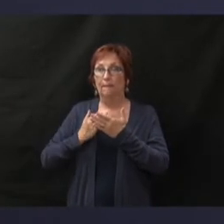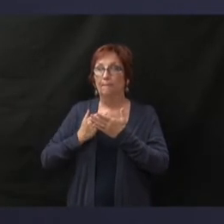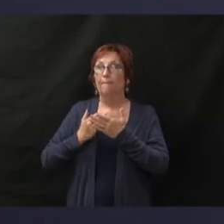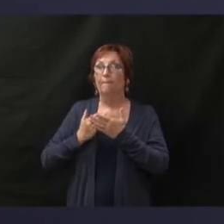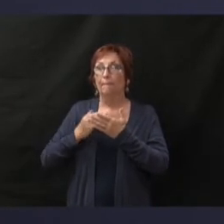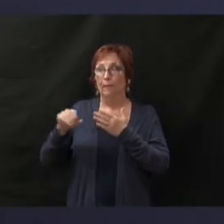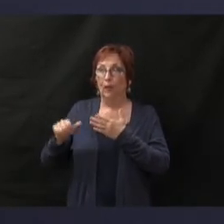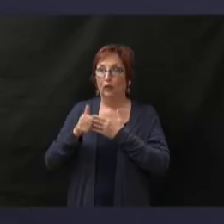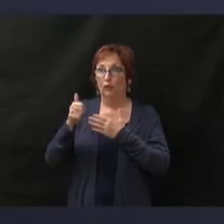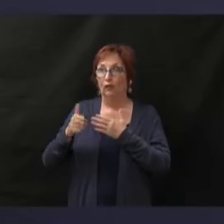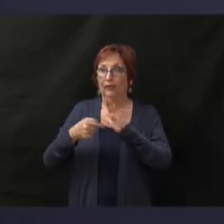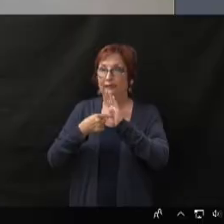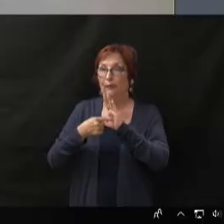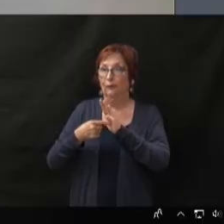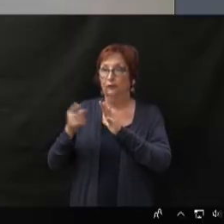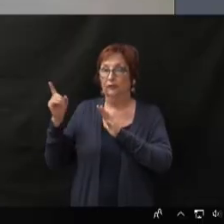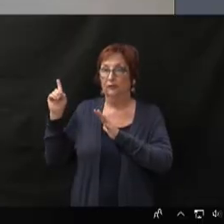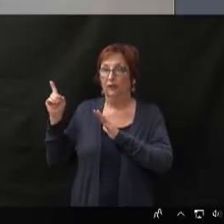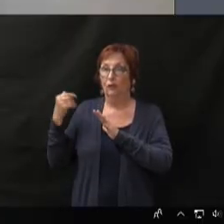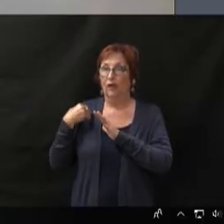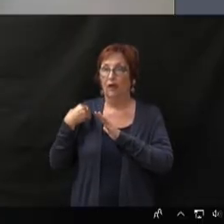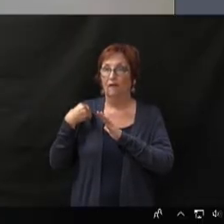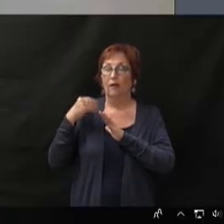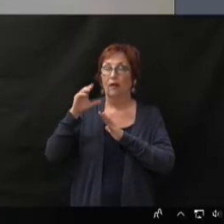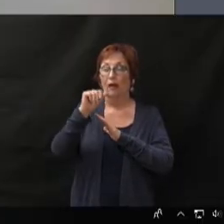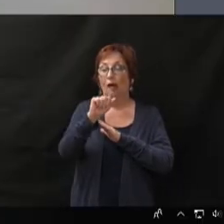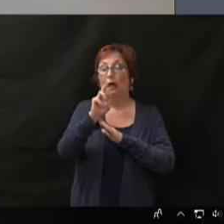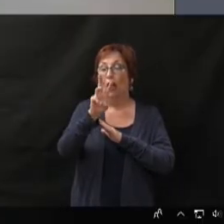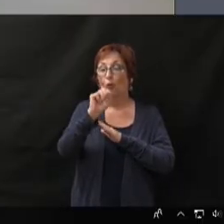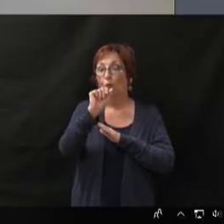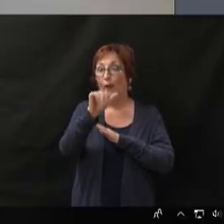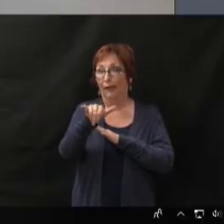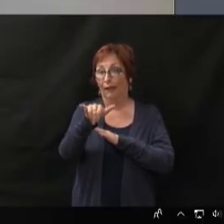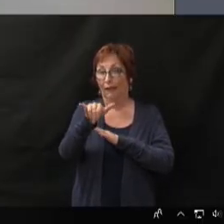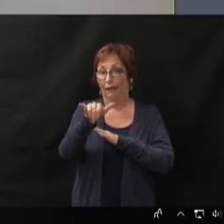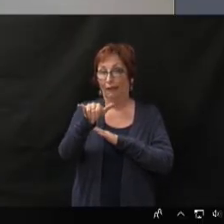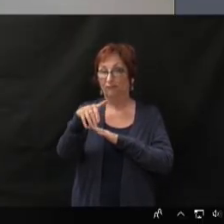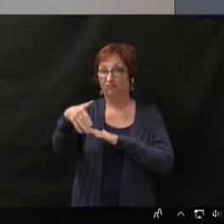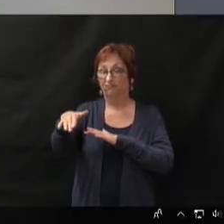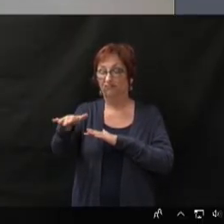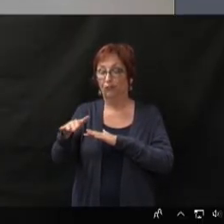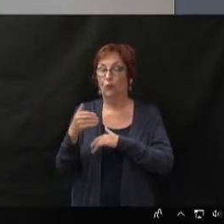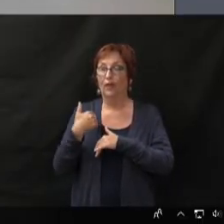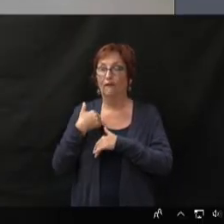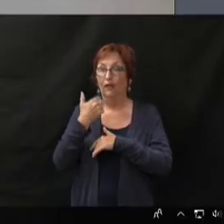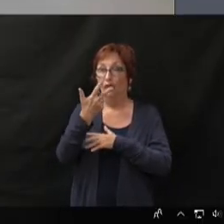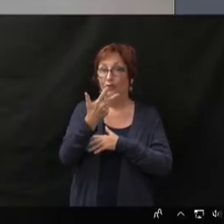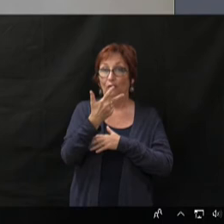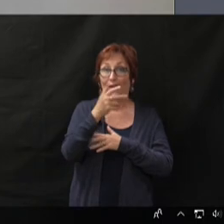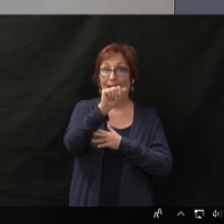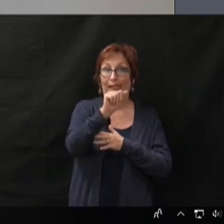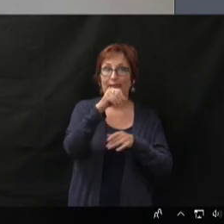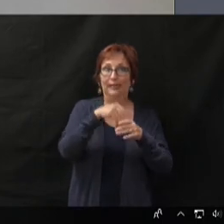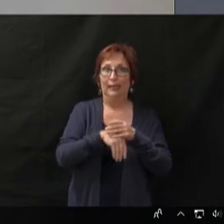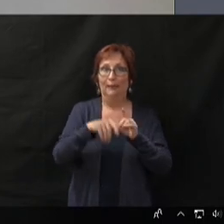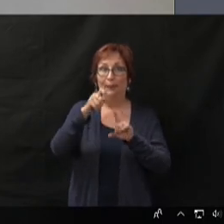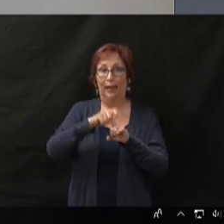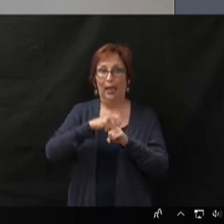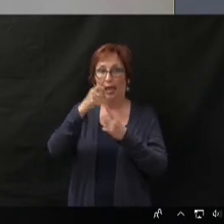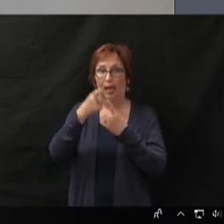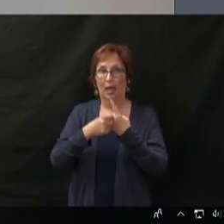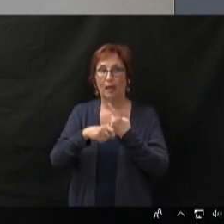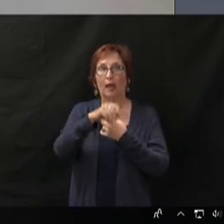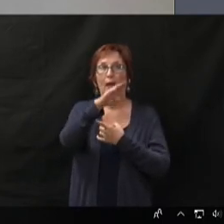schwa. So here we have away. We have three A's in banana.